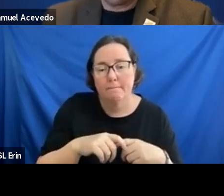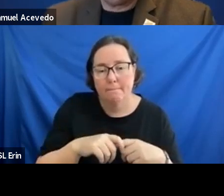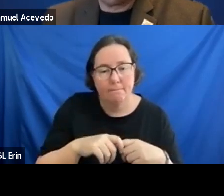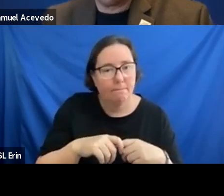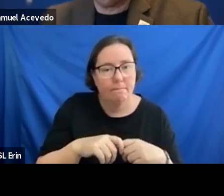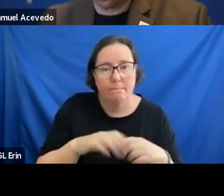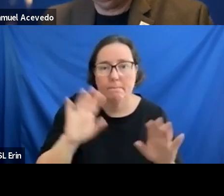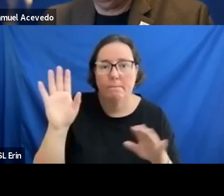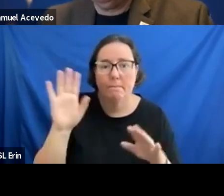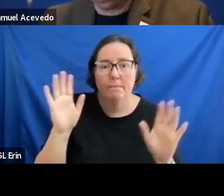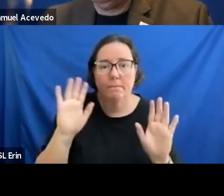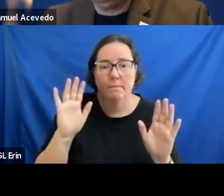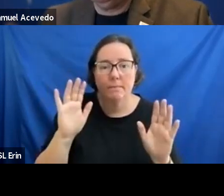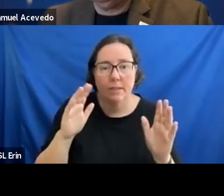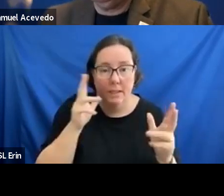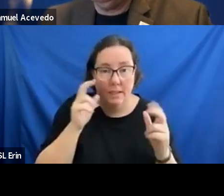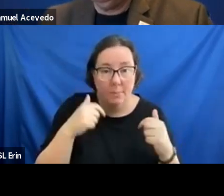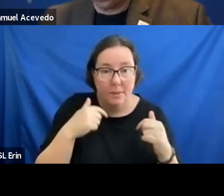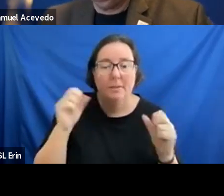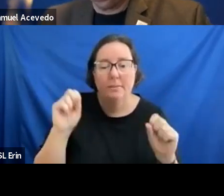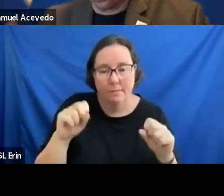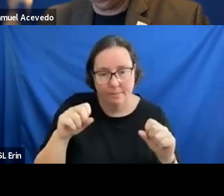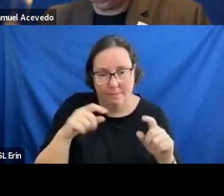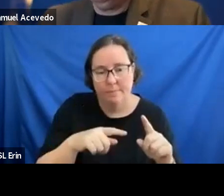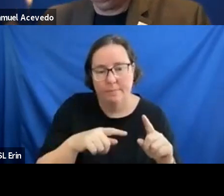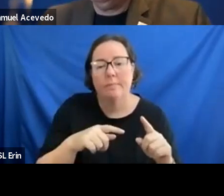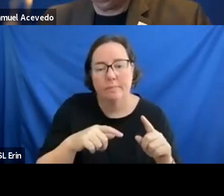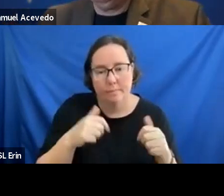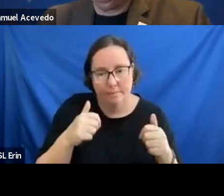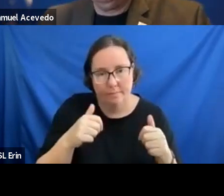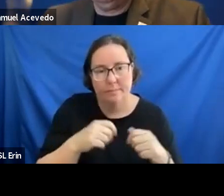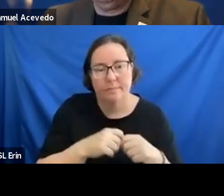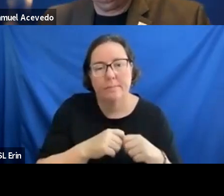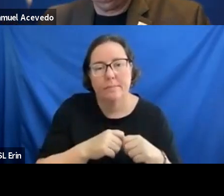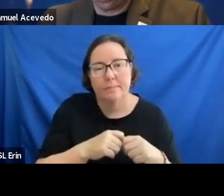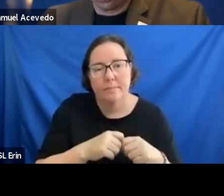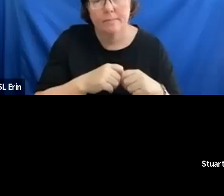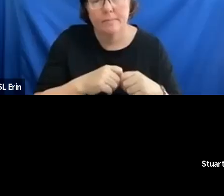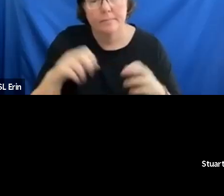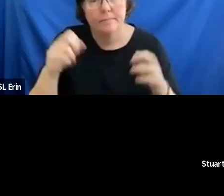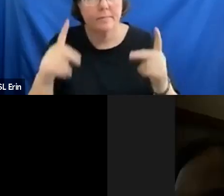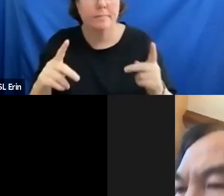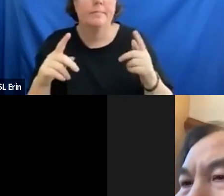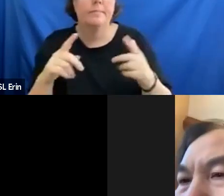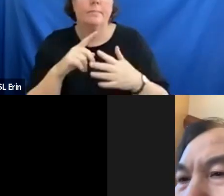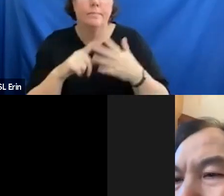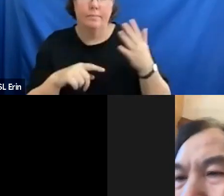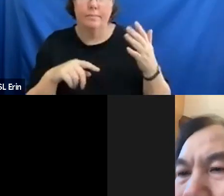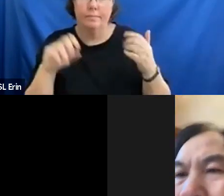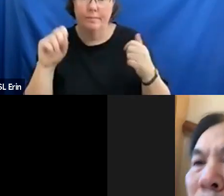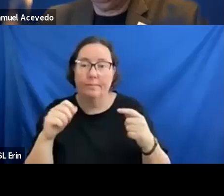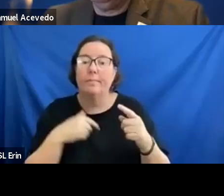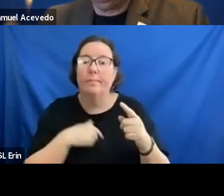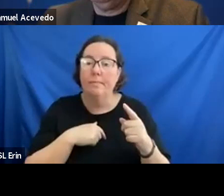Please unmute yourself and start your camera. Can you hear me? Yes, we can hear you. Okay, so yeah,